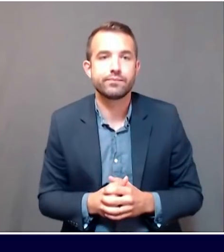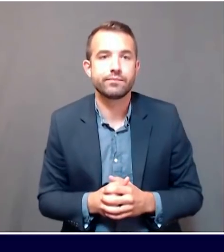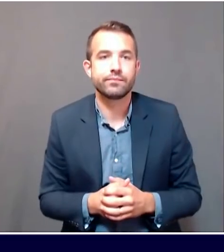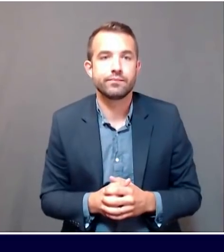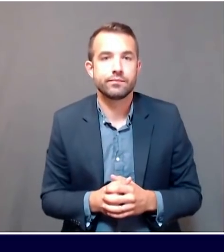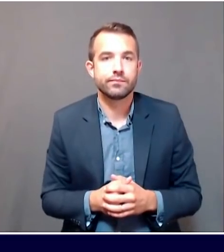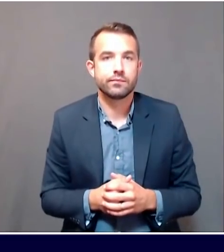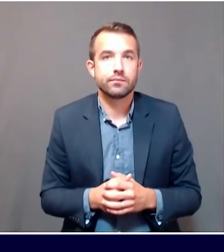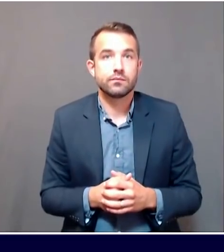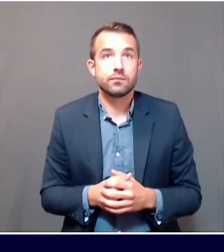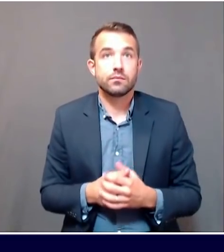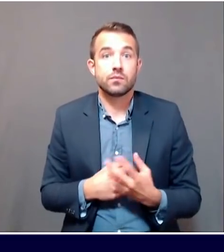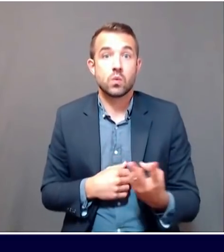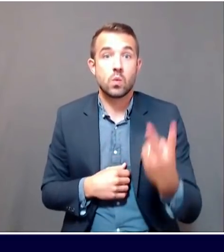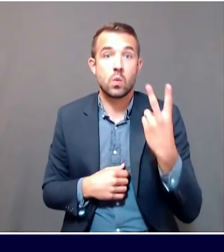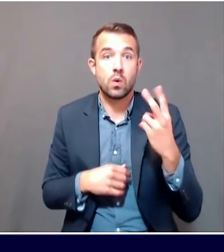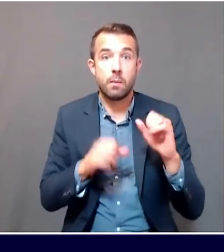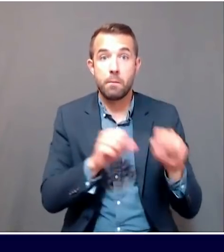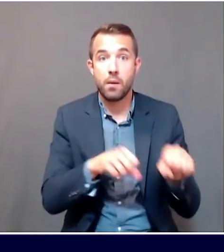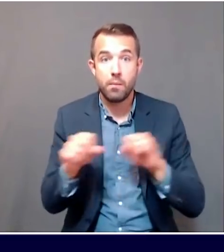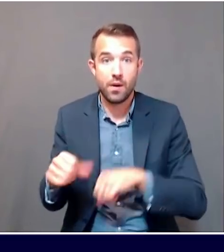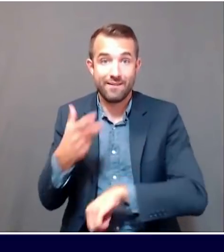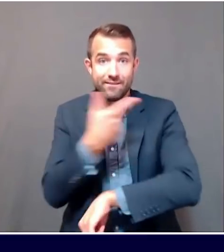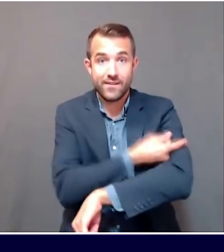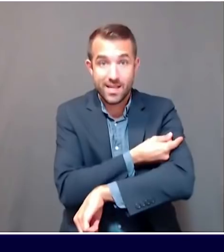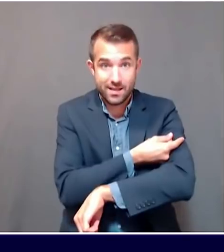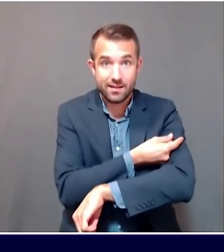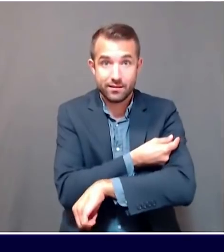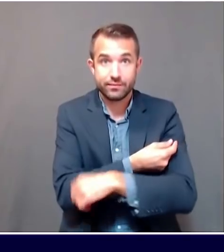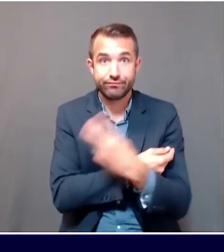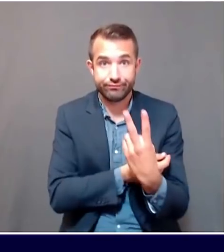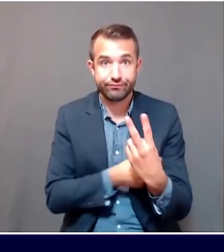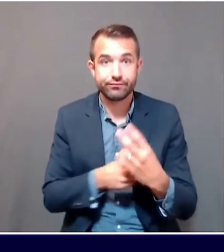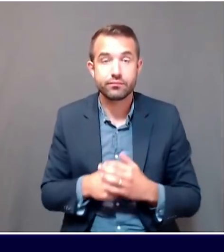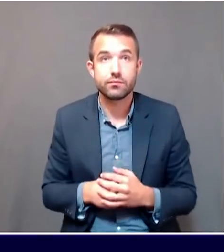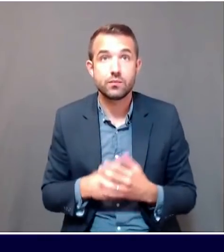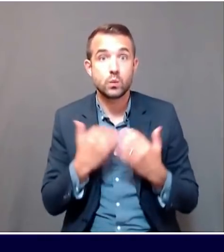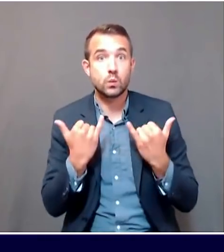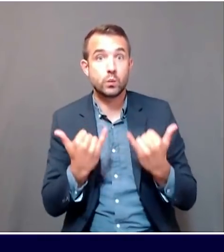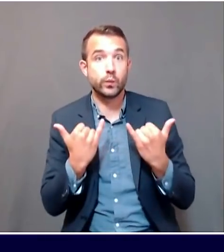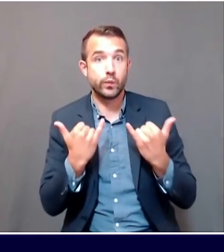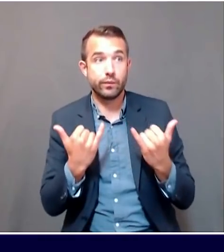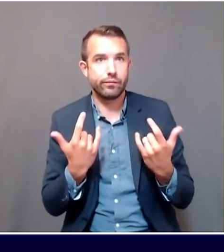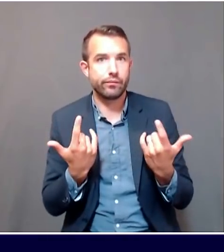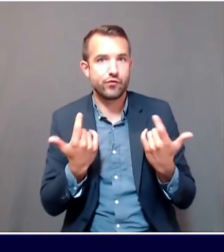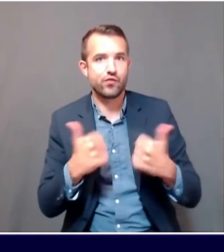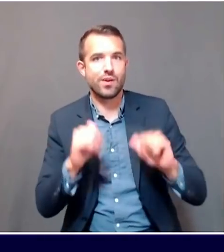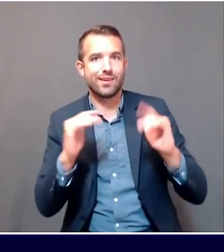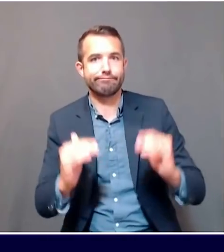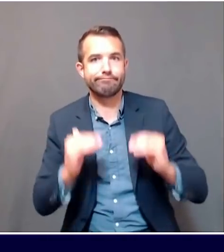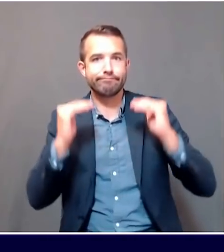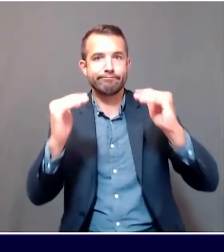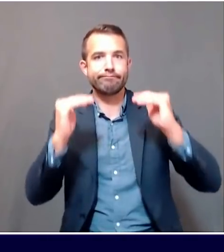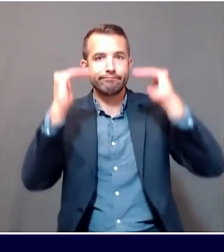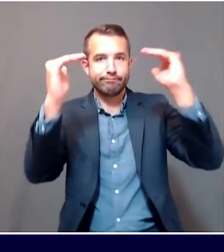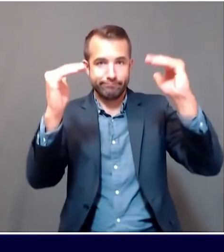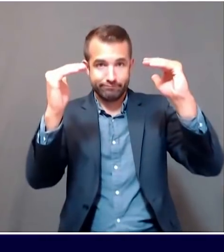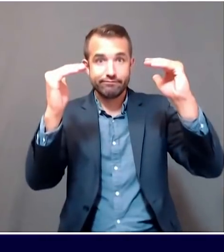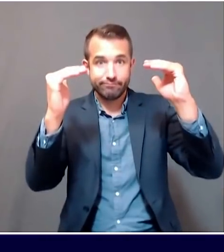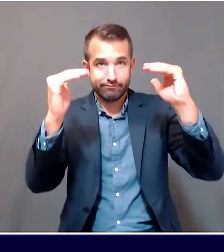candidate vaccines that have started entering more advanced human trials. One is being